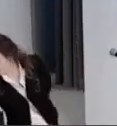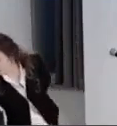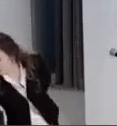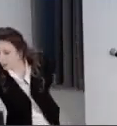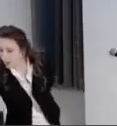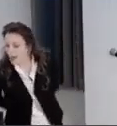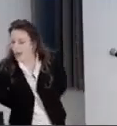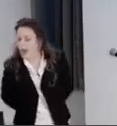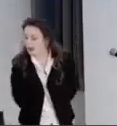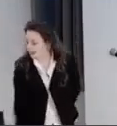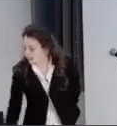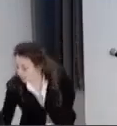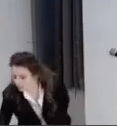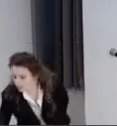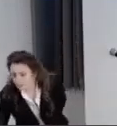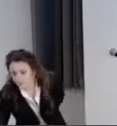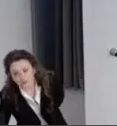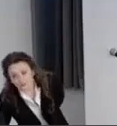this.